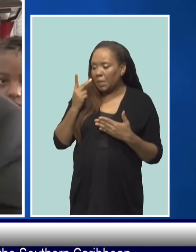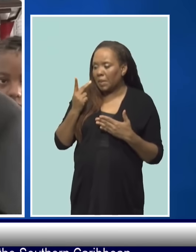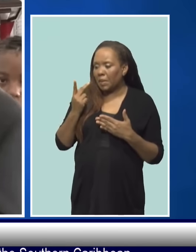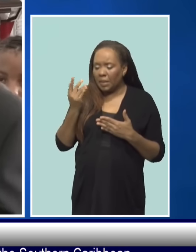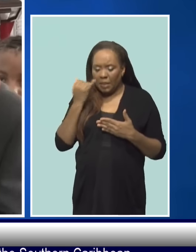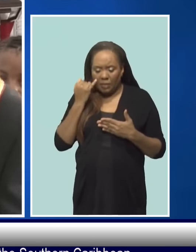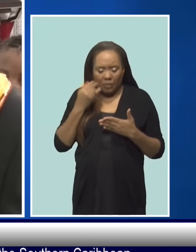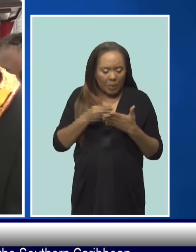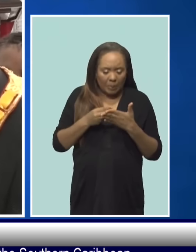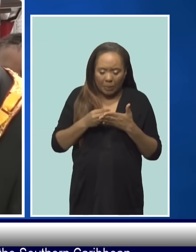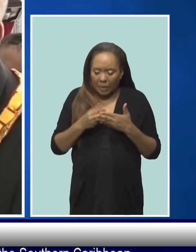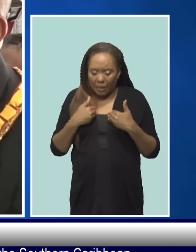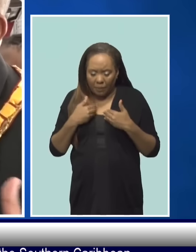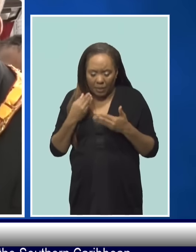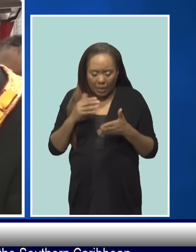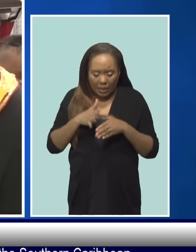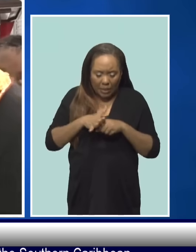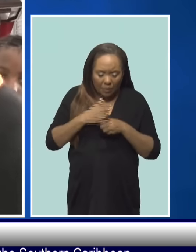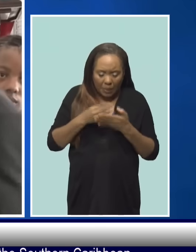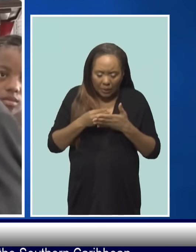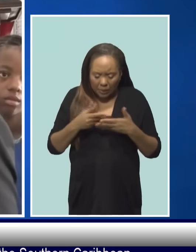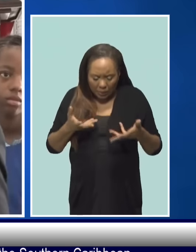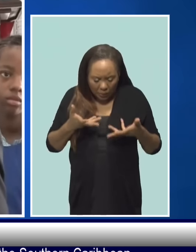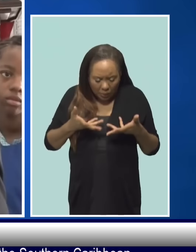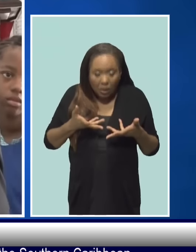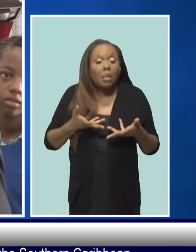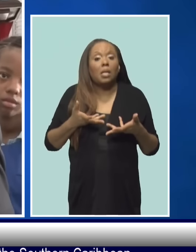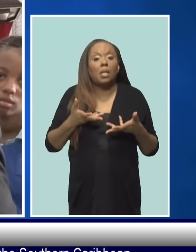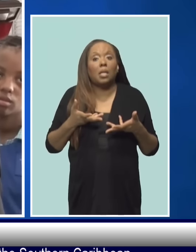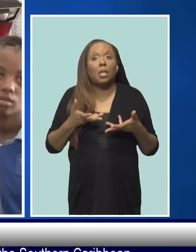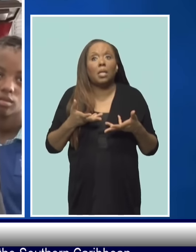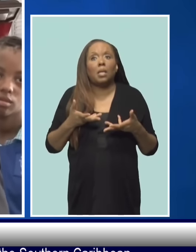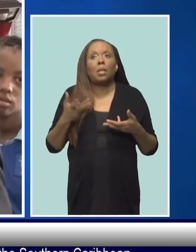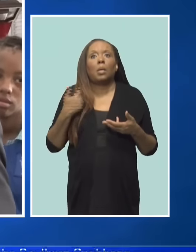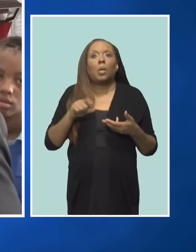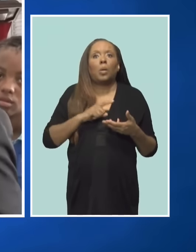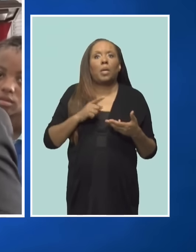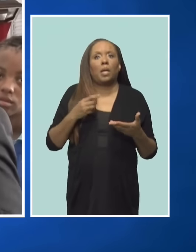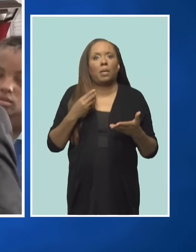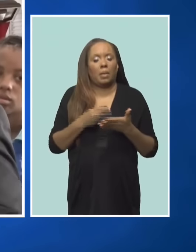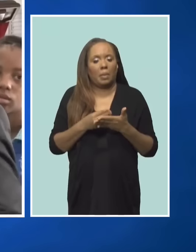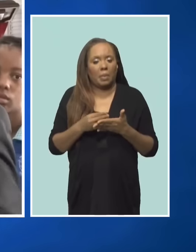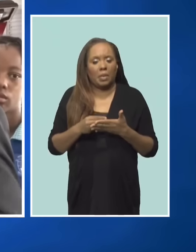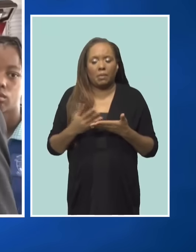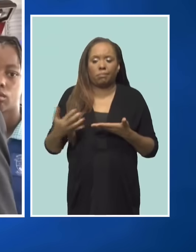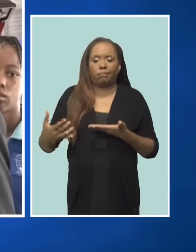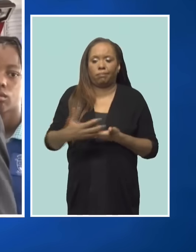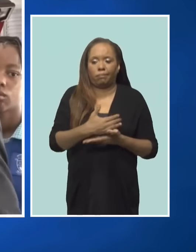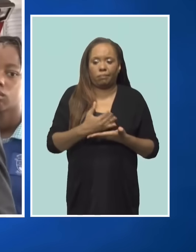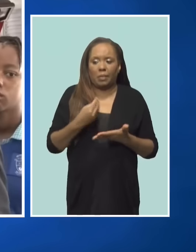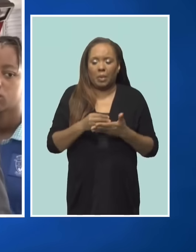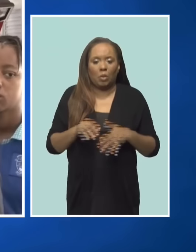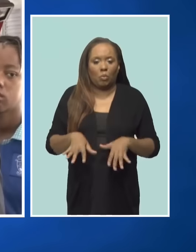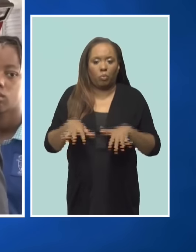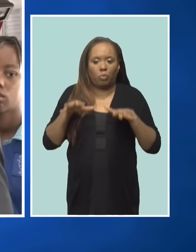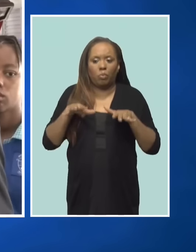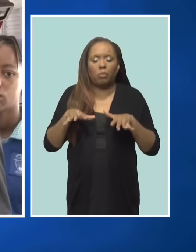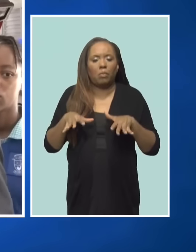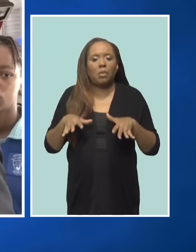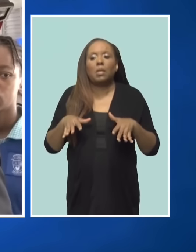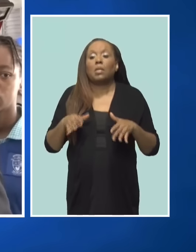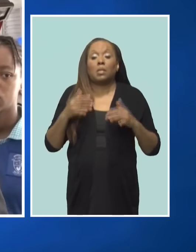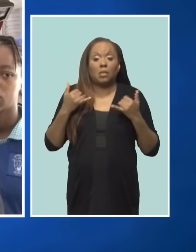a fundraising mode because we've been going for a couple of years and not doing a lot. So now we are doing various activities